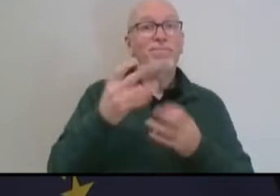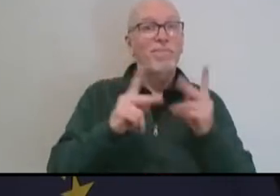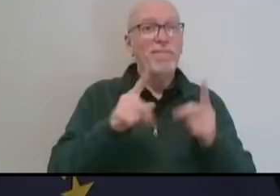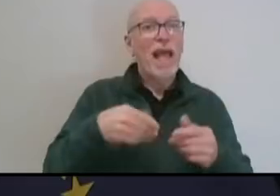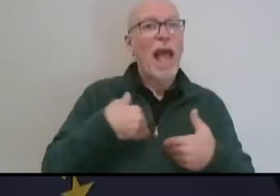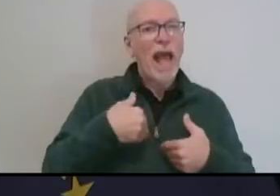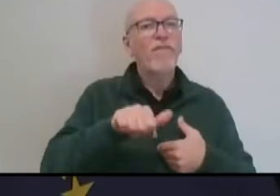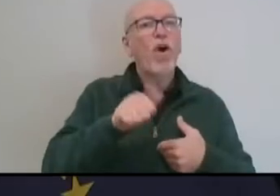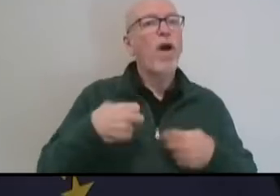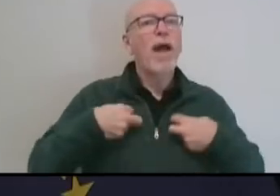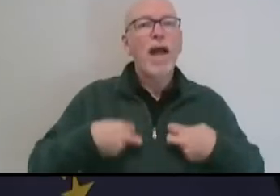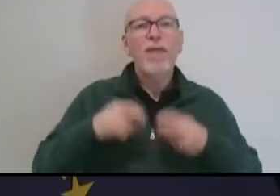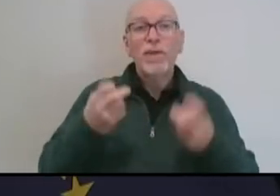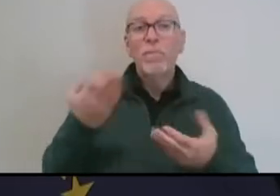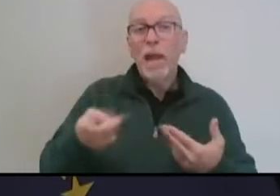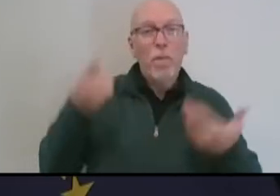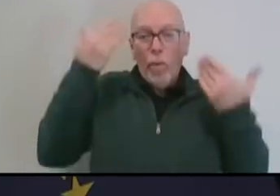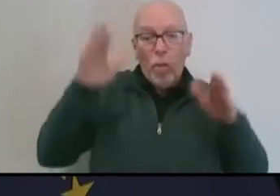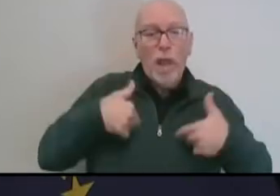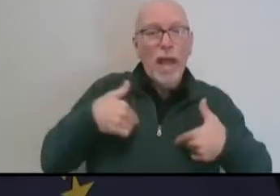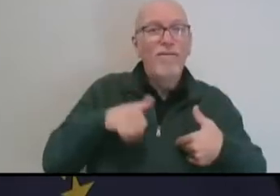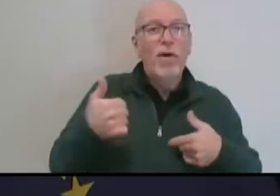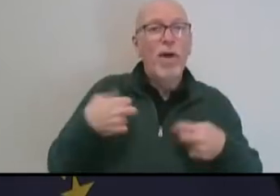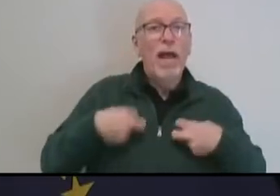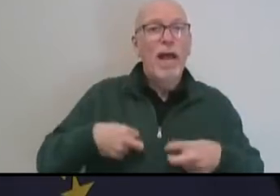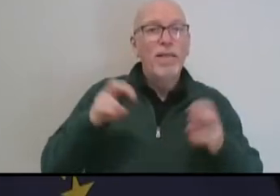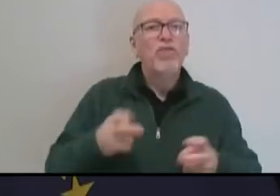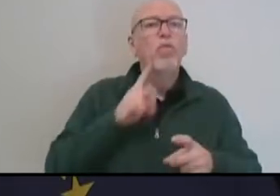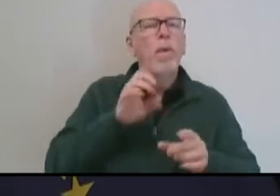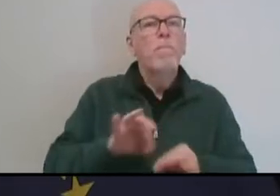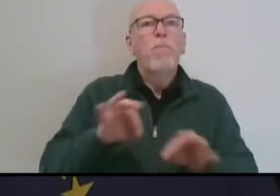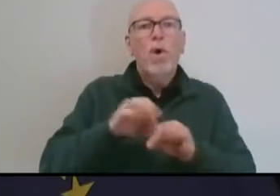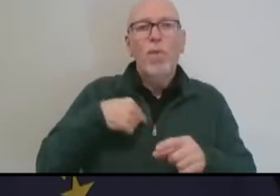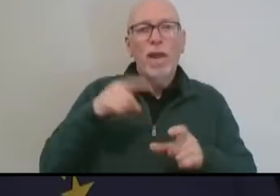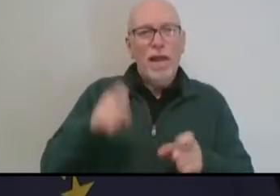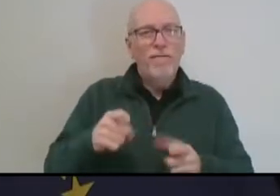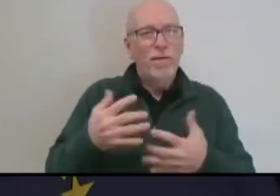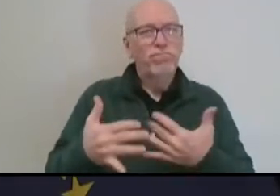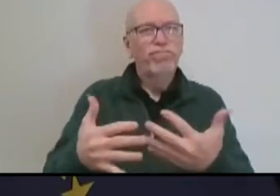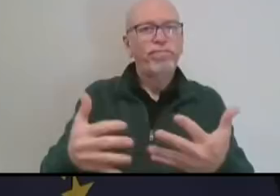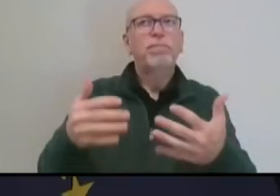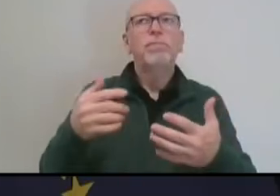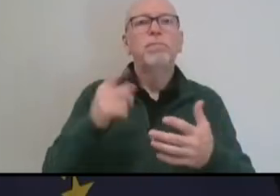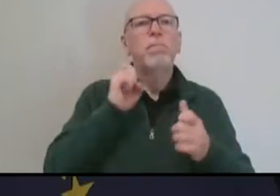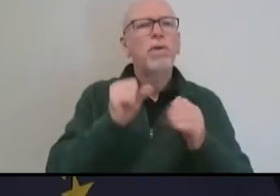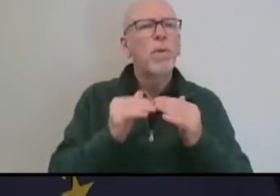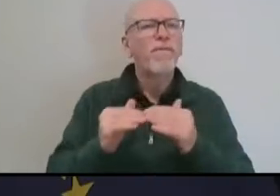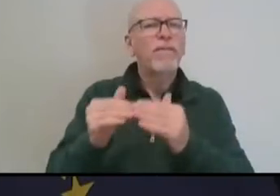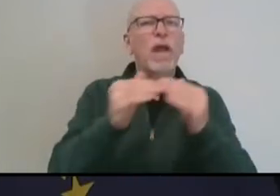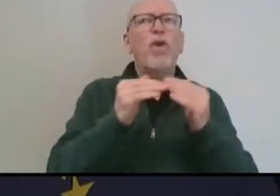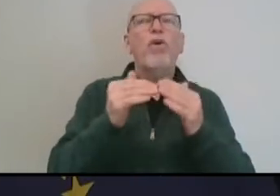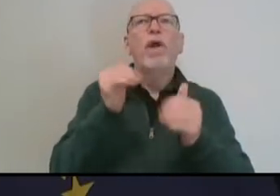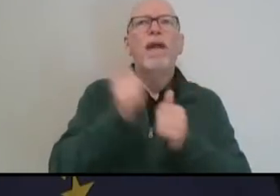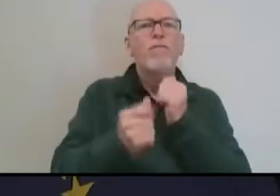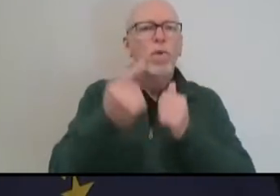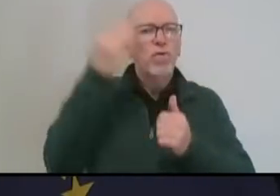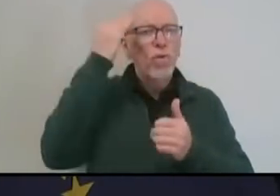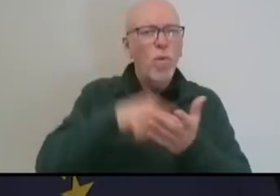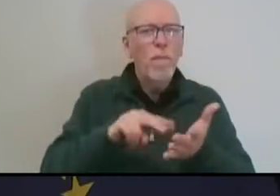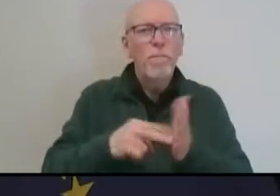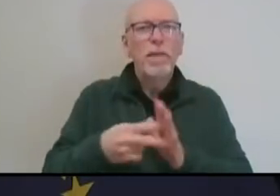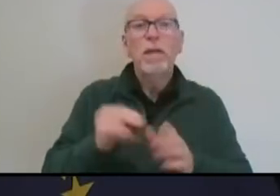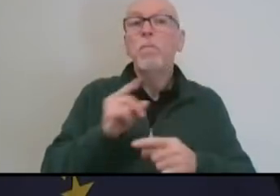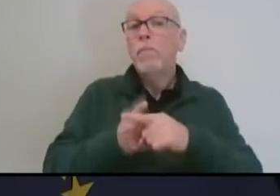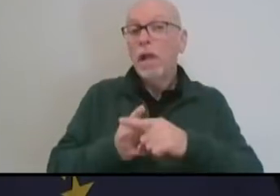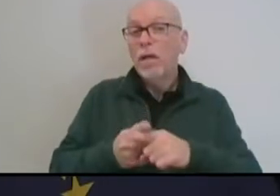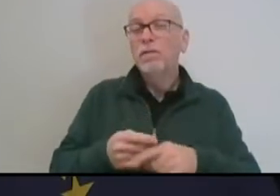comorbidities, whether they know it or not. So it's very important that we move through that. It's equitable, it's fair, people know exactly what it means. In addition, we're going to